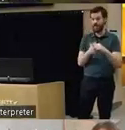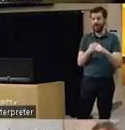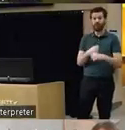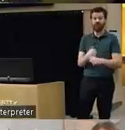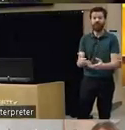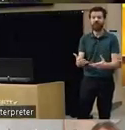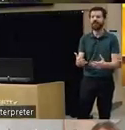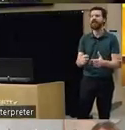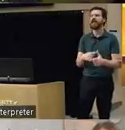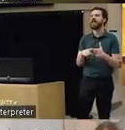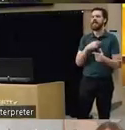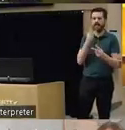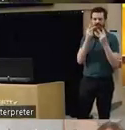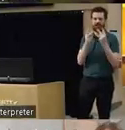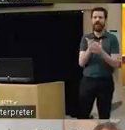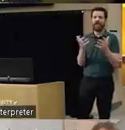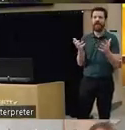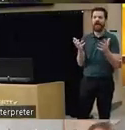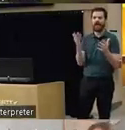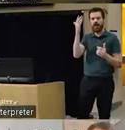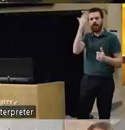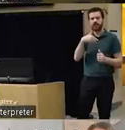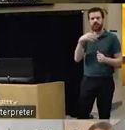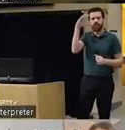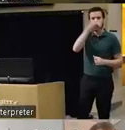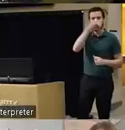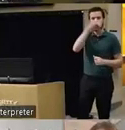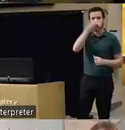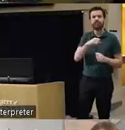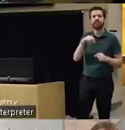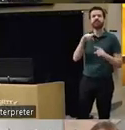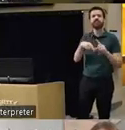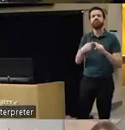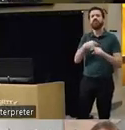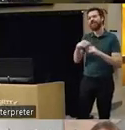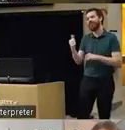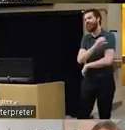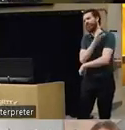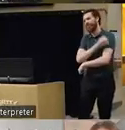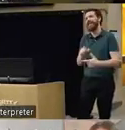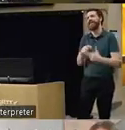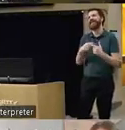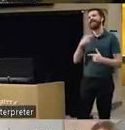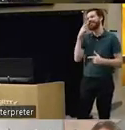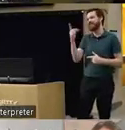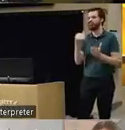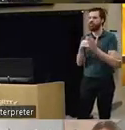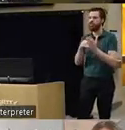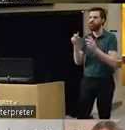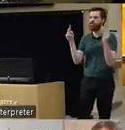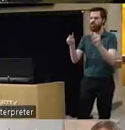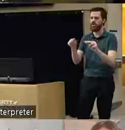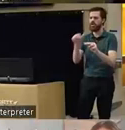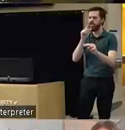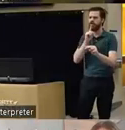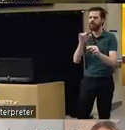then I see a lot of stuff that gets missed when I've been in other clinics and I see what the doctors are seeing and they don't know what they're looking at.